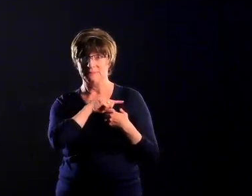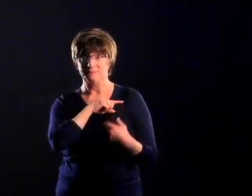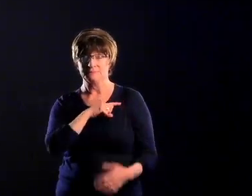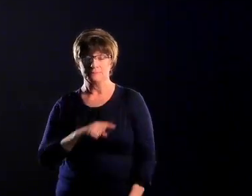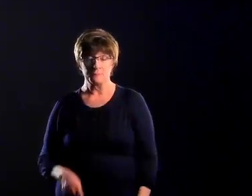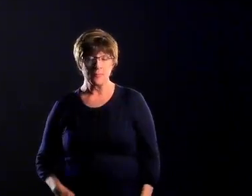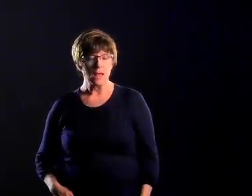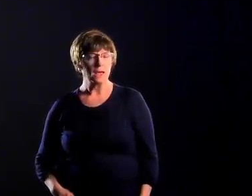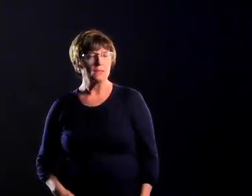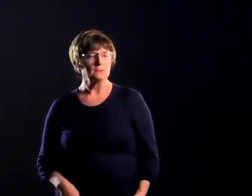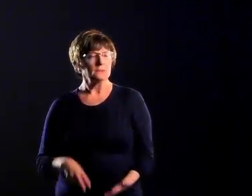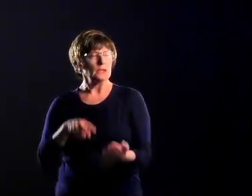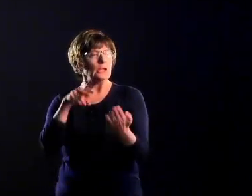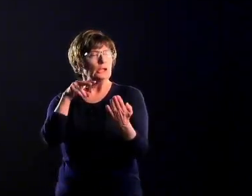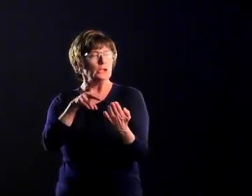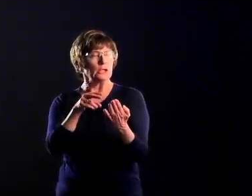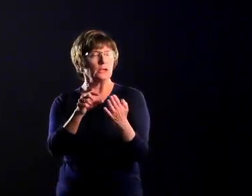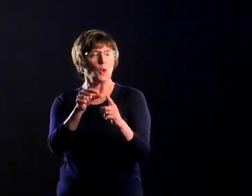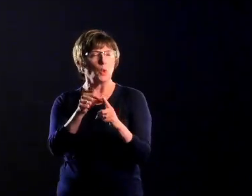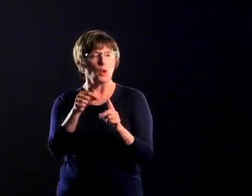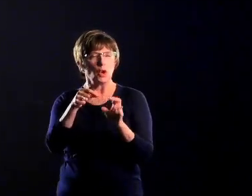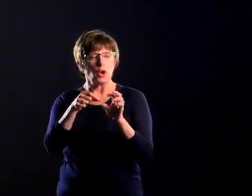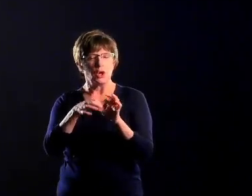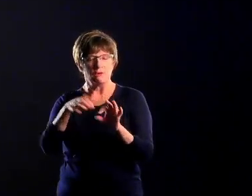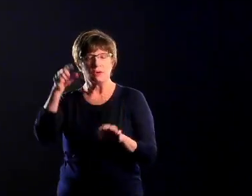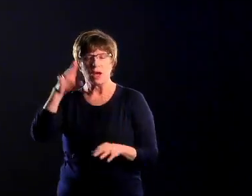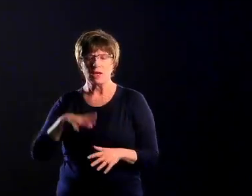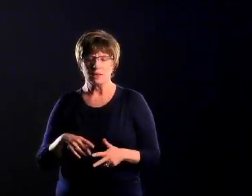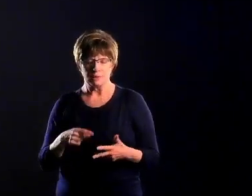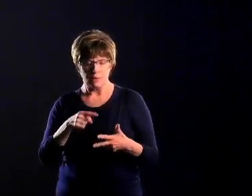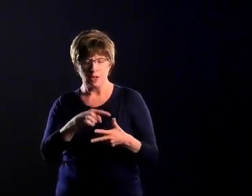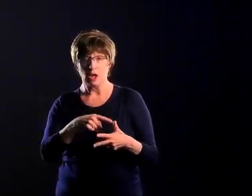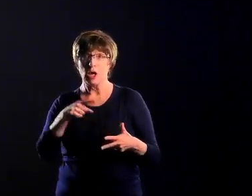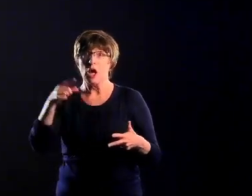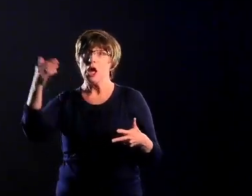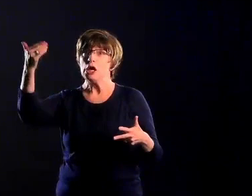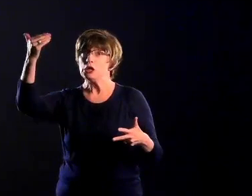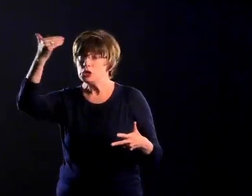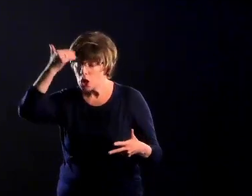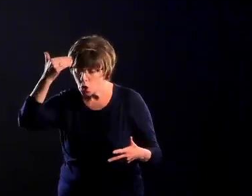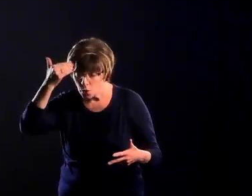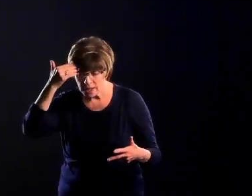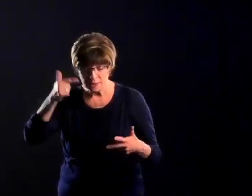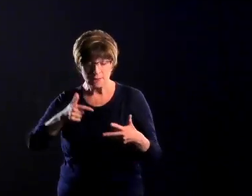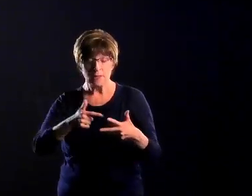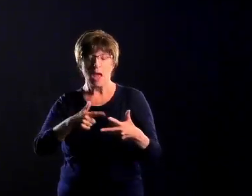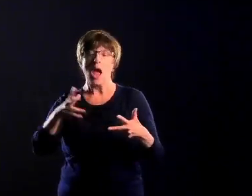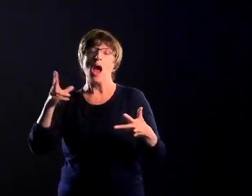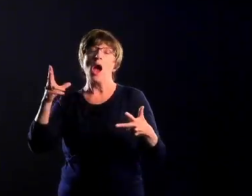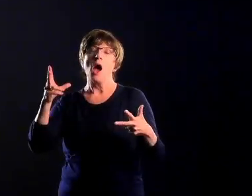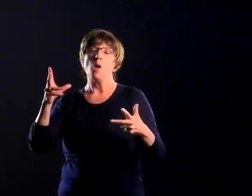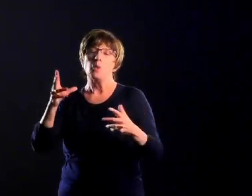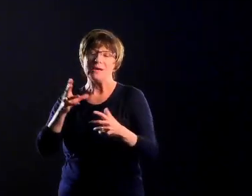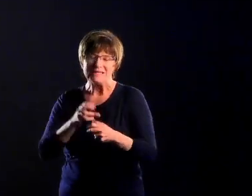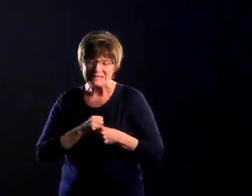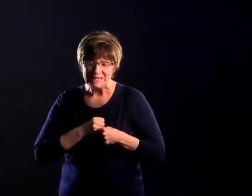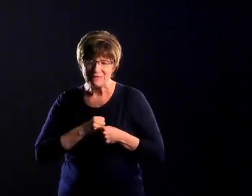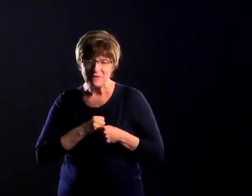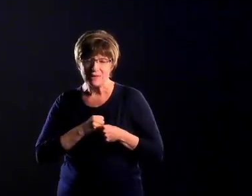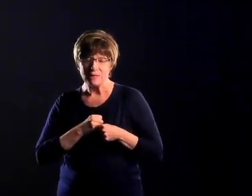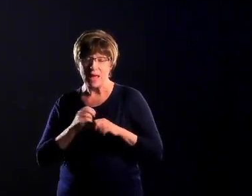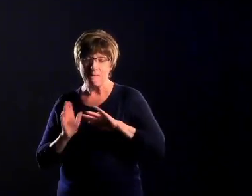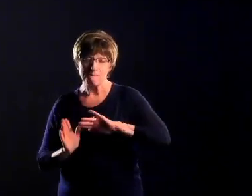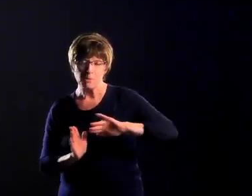word of God, I want you to know it, number one, but two, receive it. And by receiving it, take the distractions and